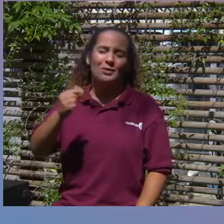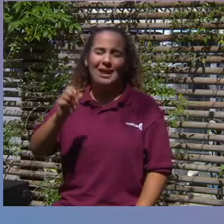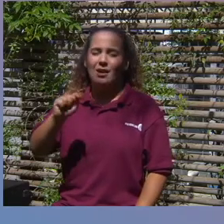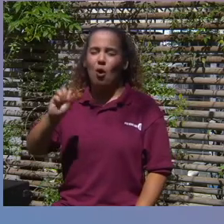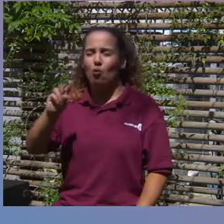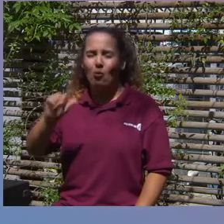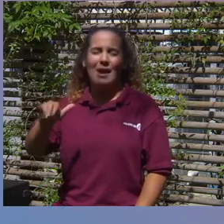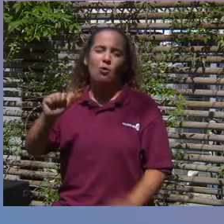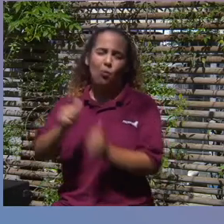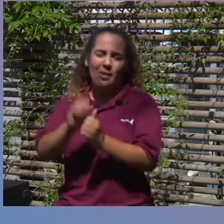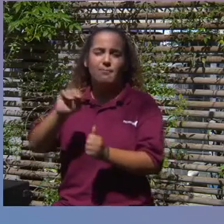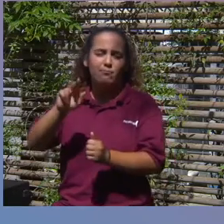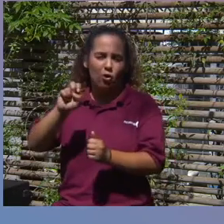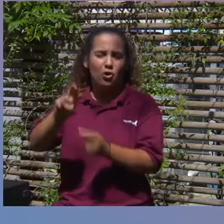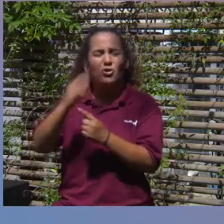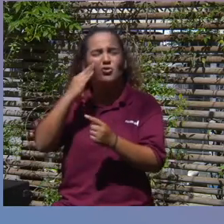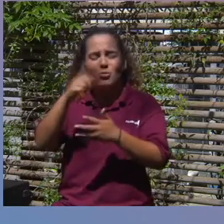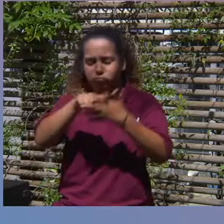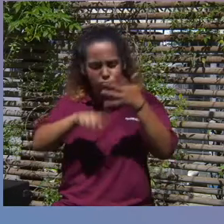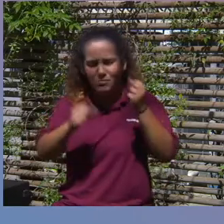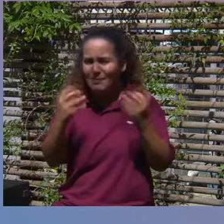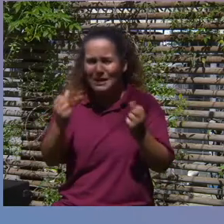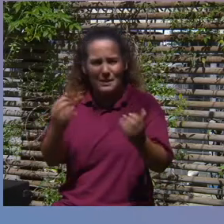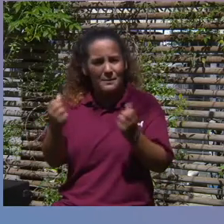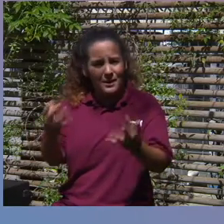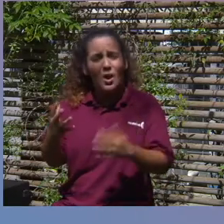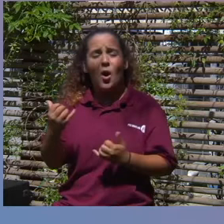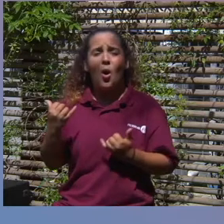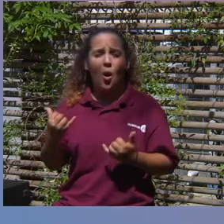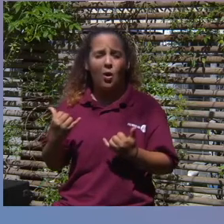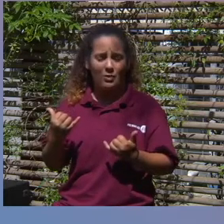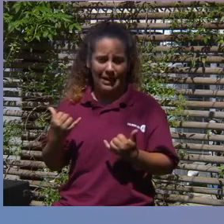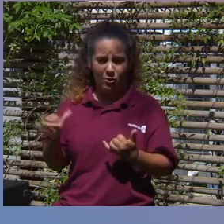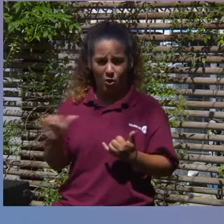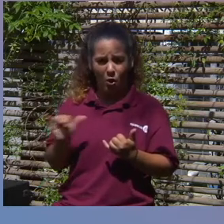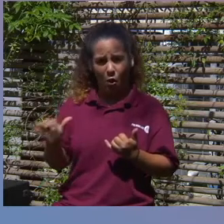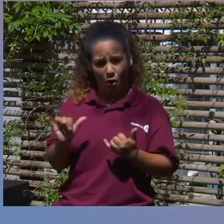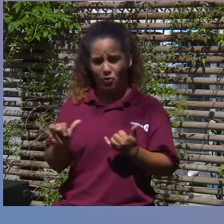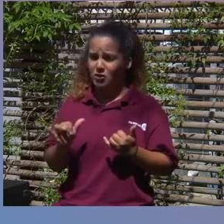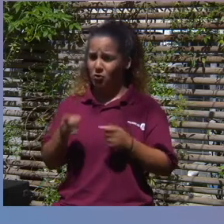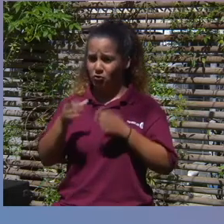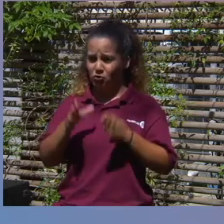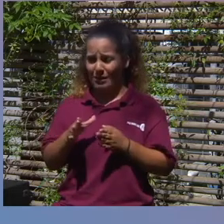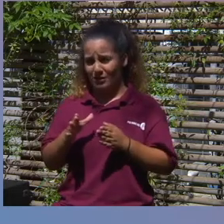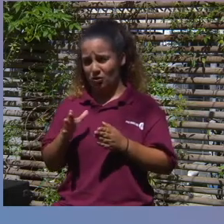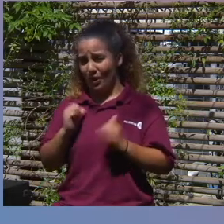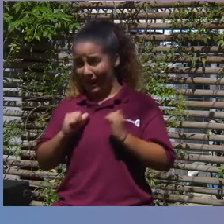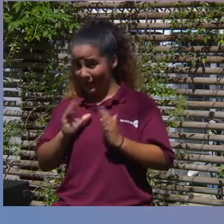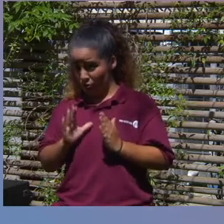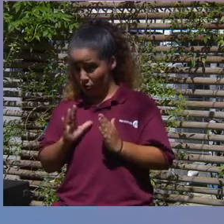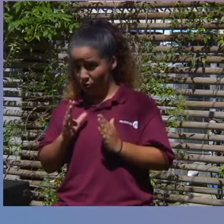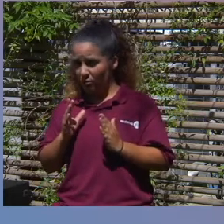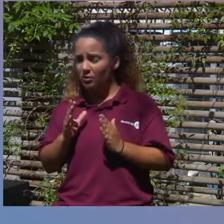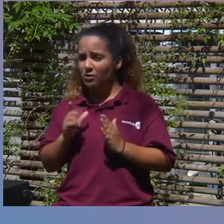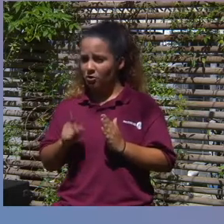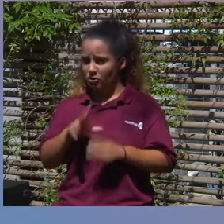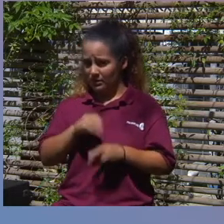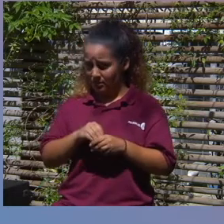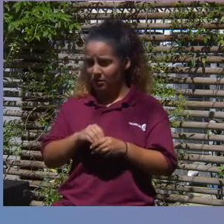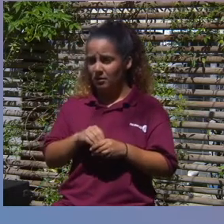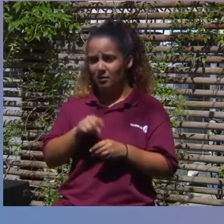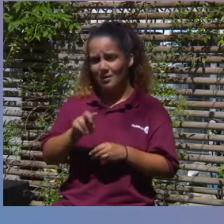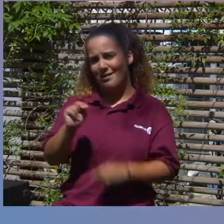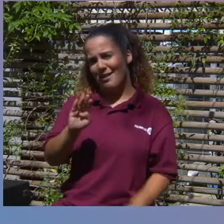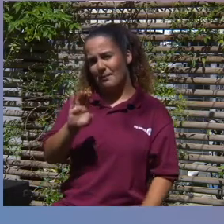I'm talking about, right? She is also currently the executive producer, director, and an actress. She also stars